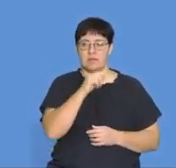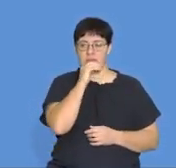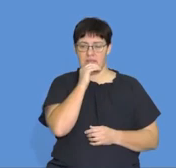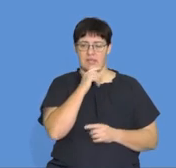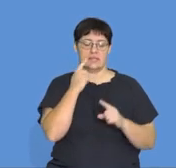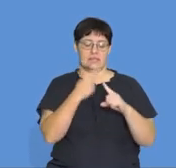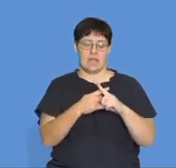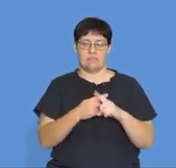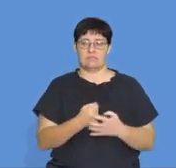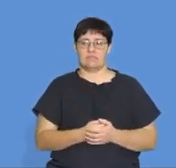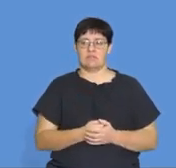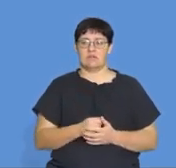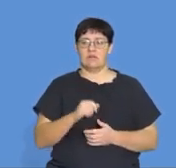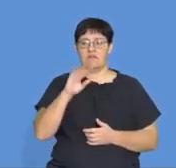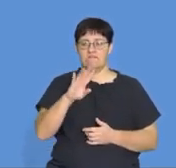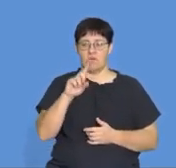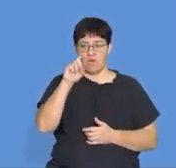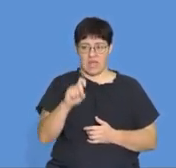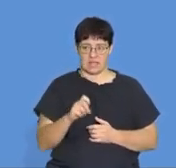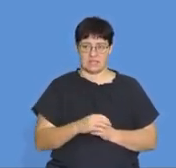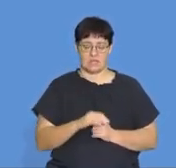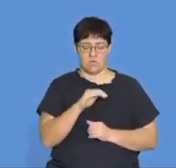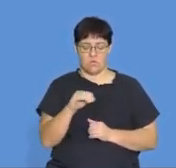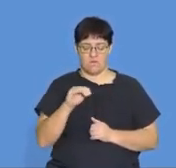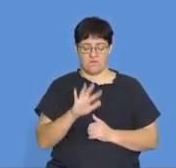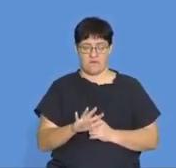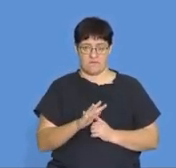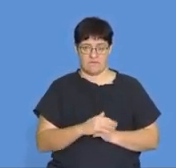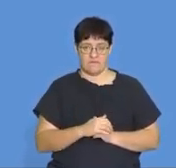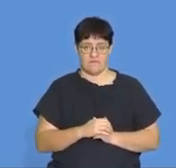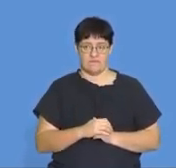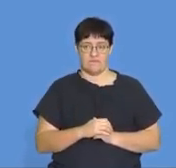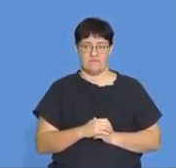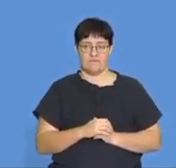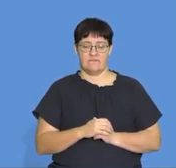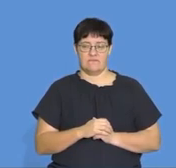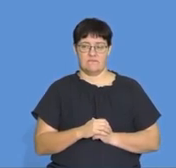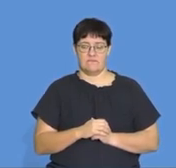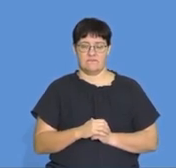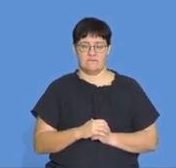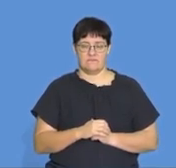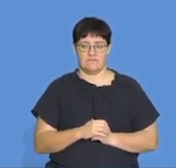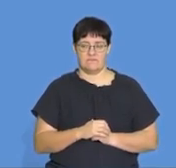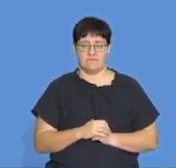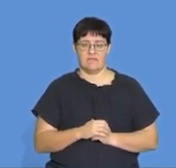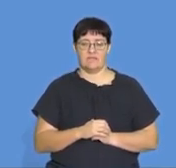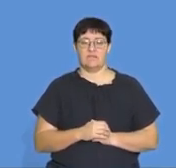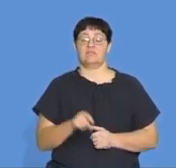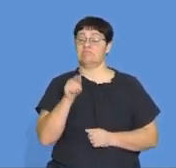So this will be multiplied by 4x all over 5,